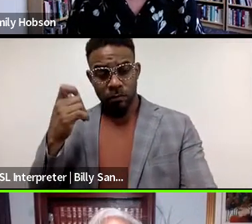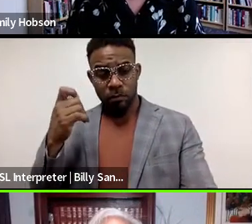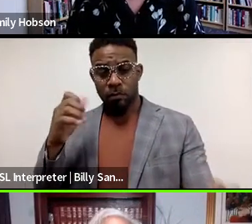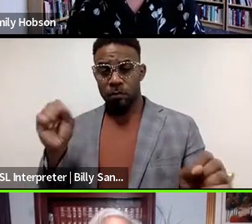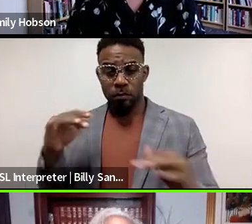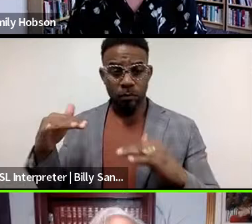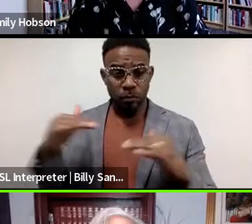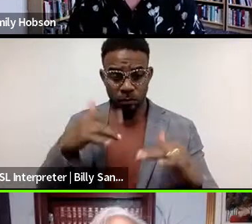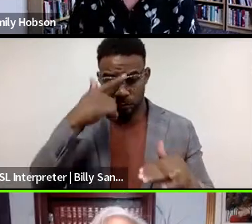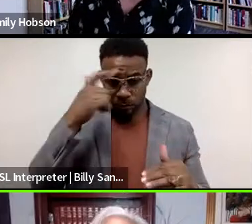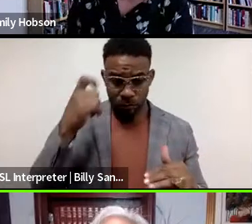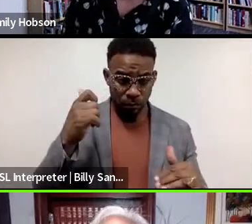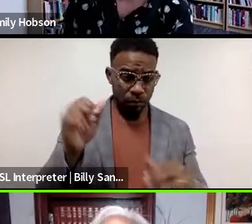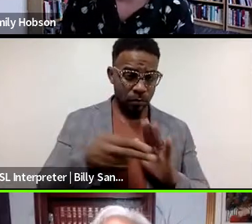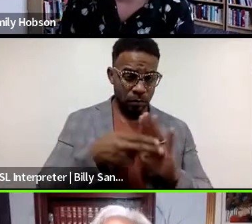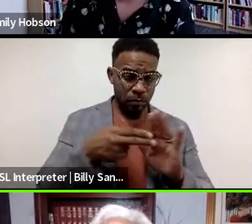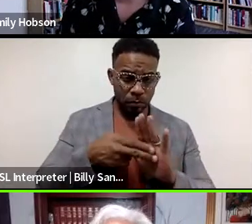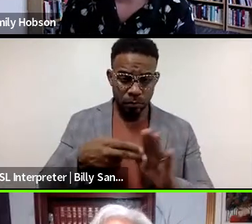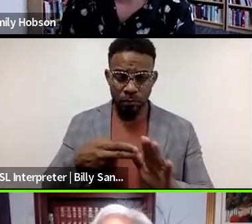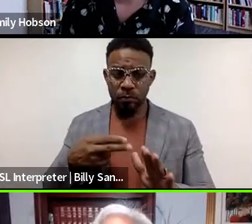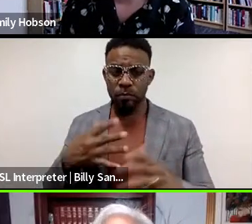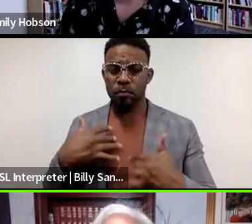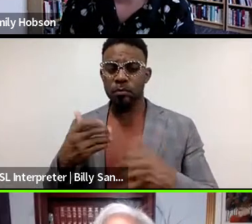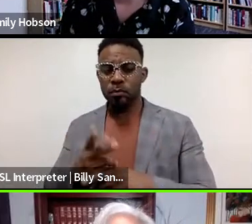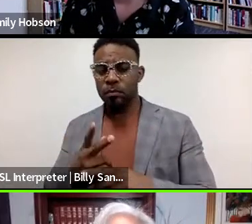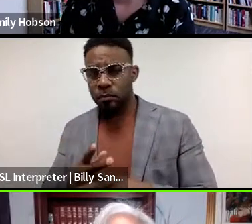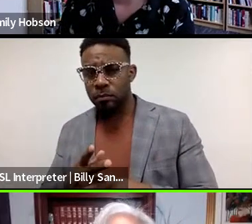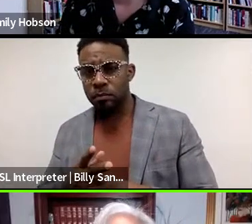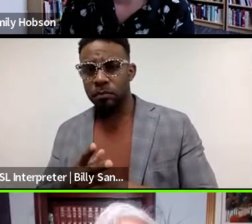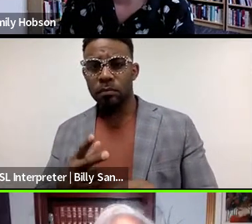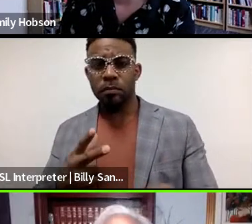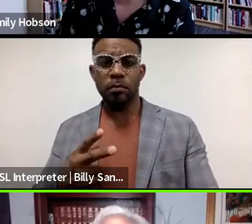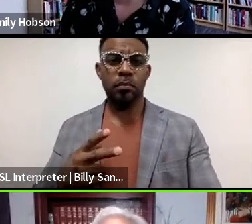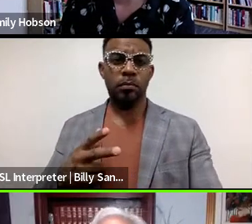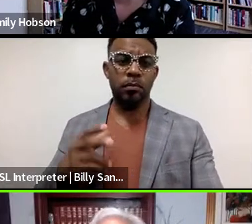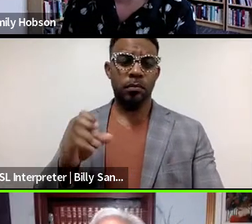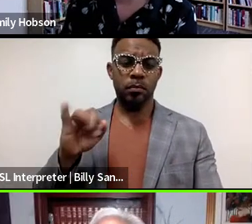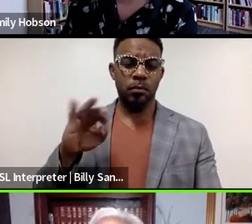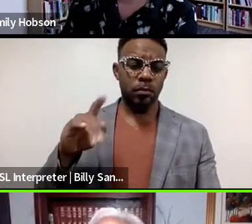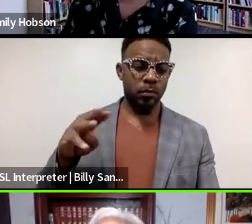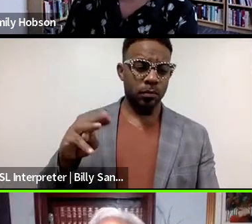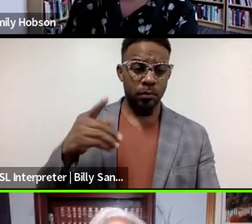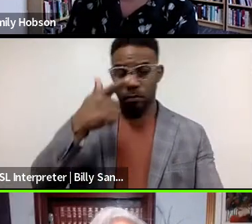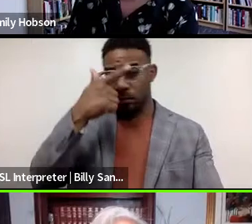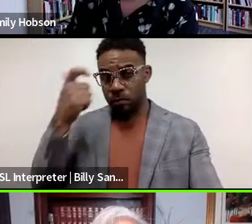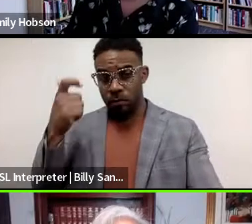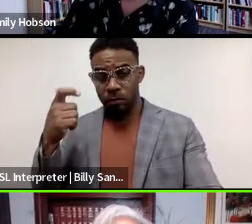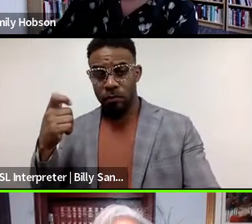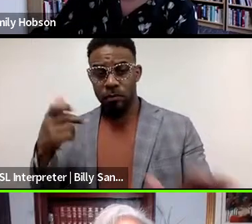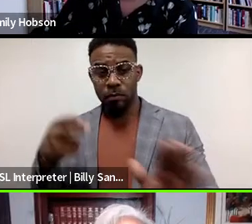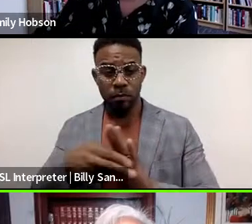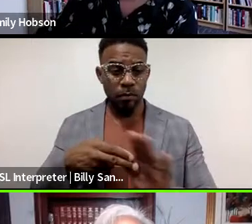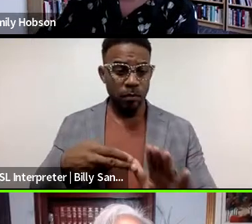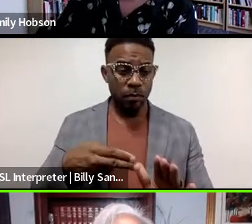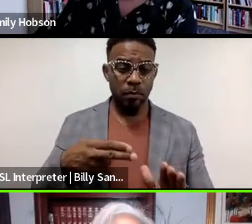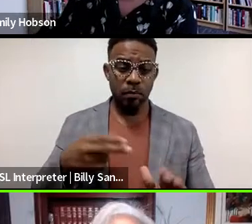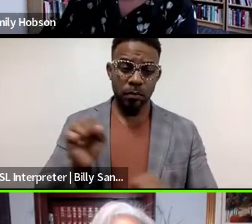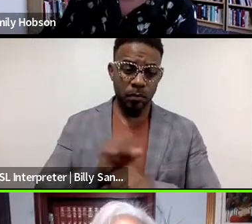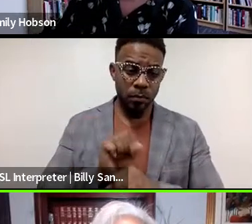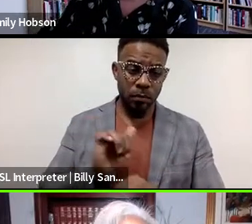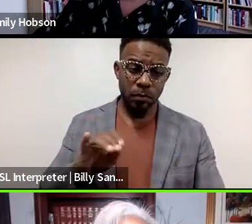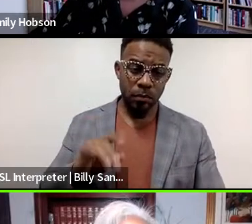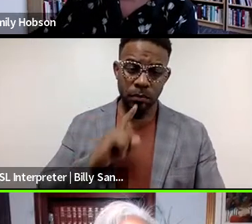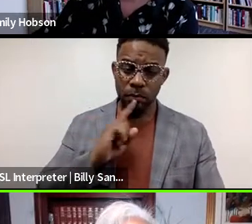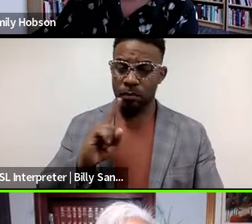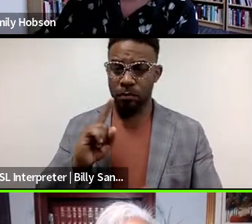War, because of labeling healthcare as socialism, because of labeling labor as